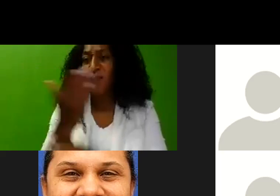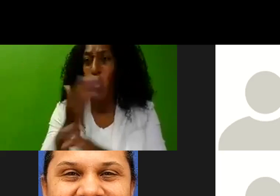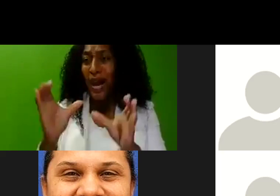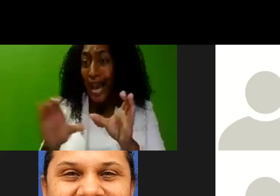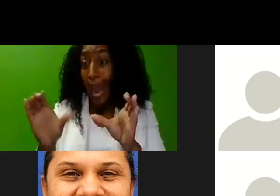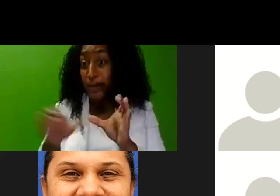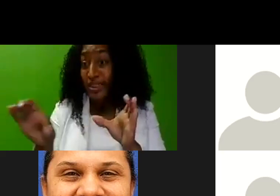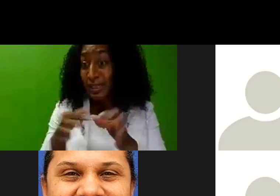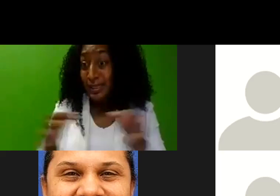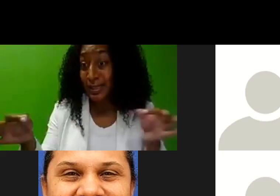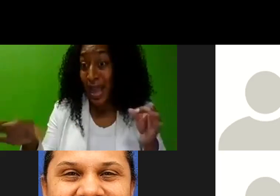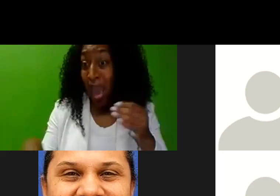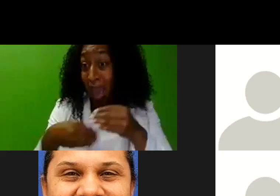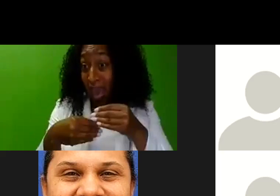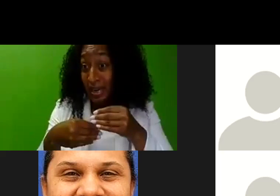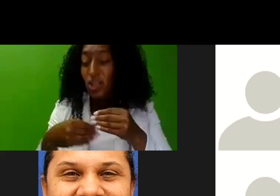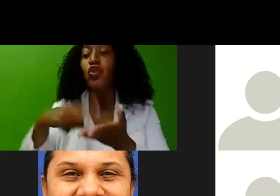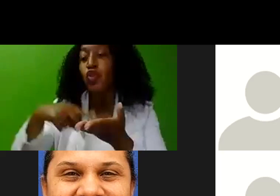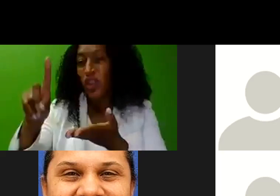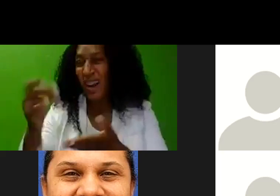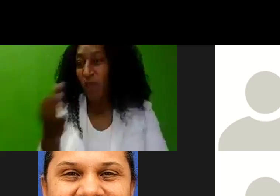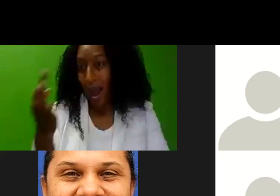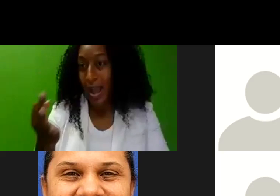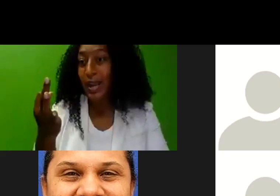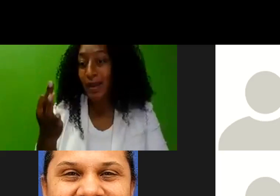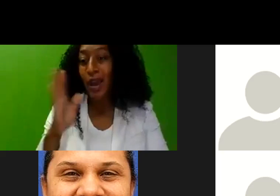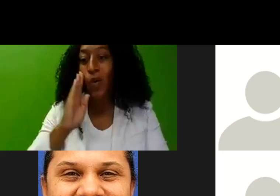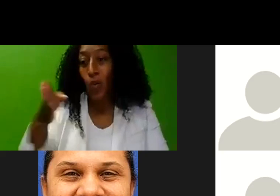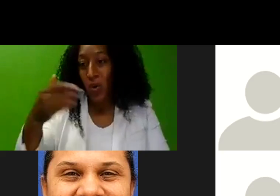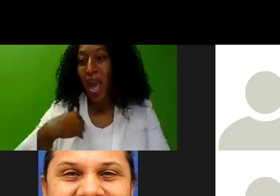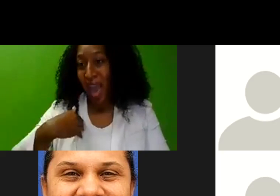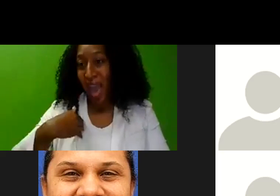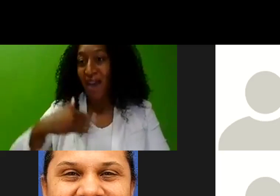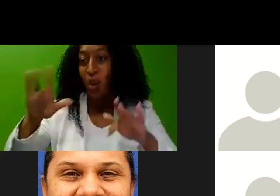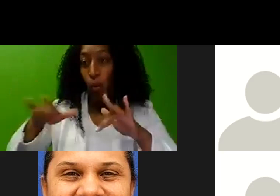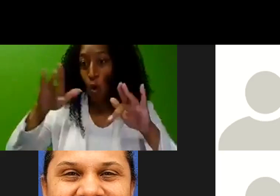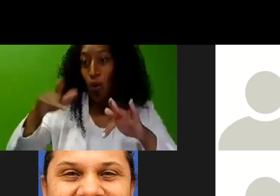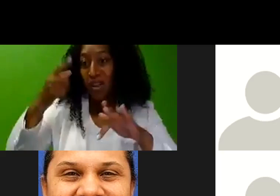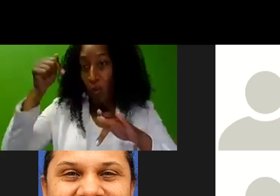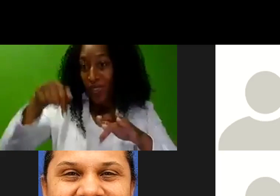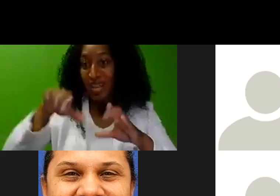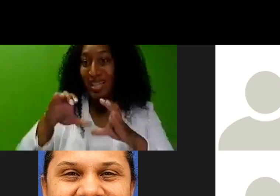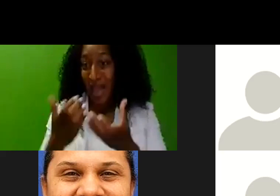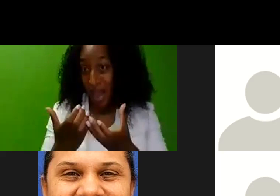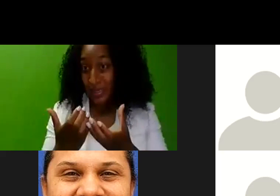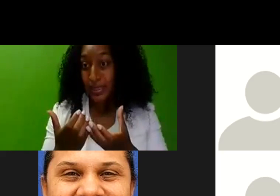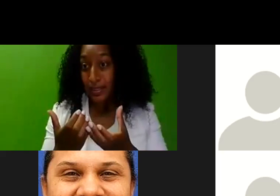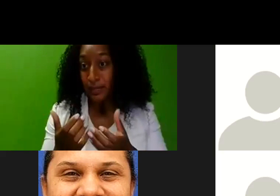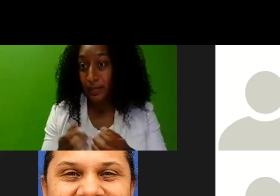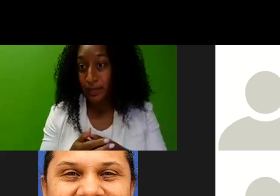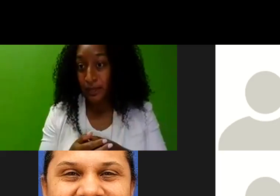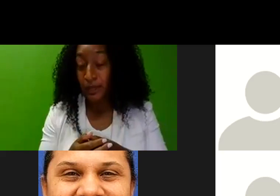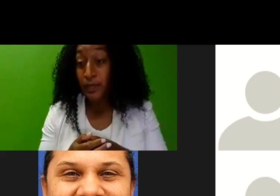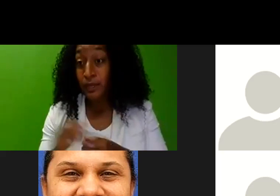So I'm just double checking so we don't have to log on to the next class because it's kind of like the same thing. That's exactly what I'm getting